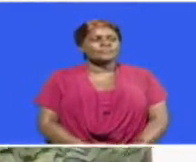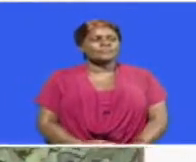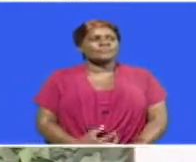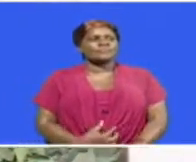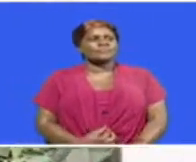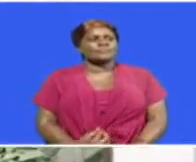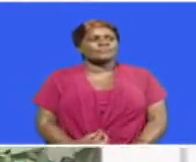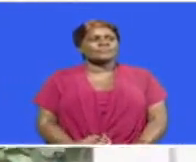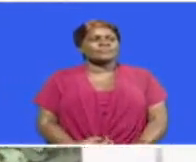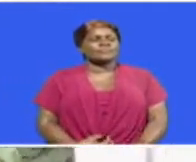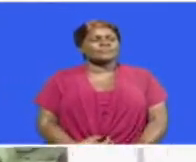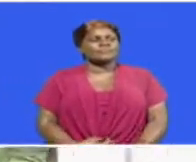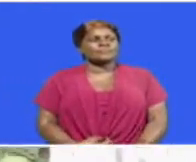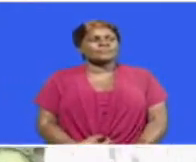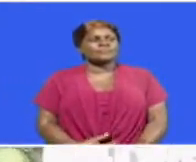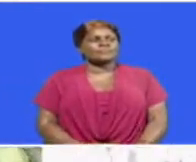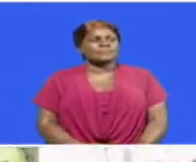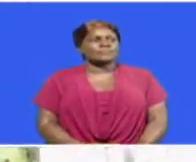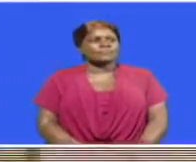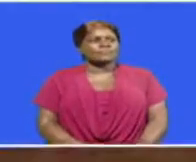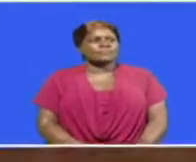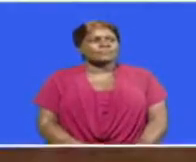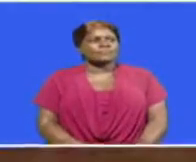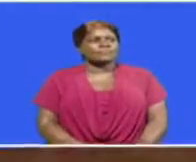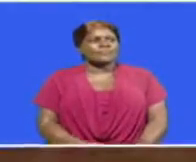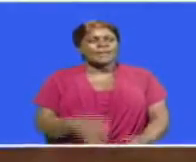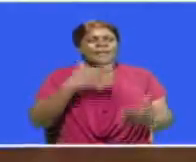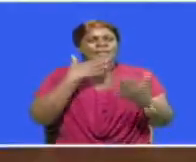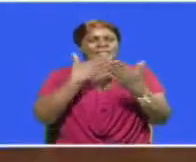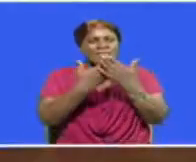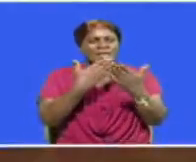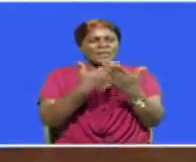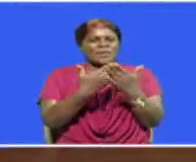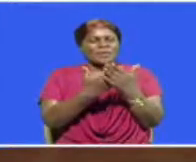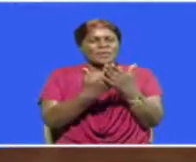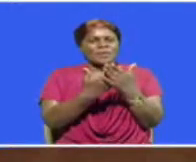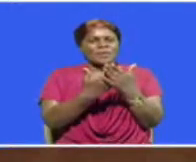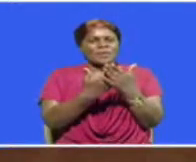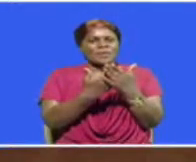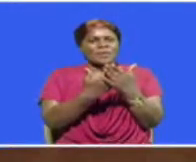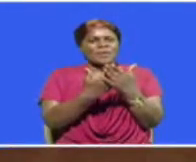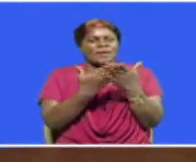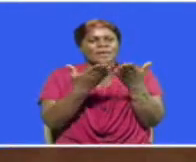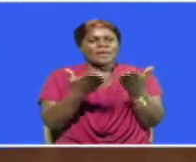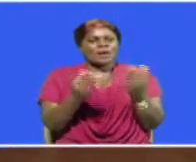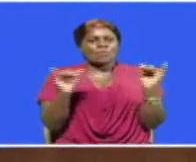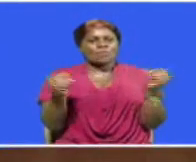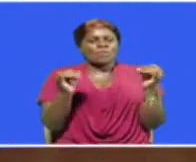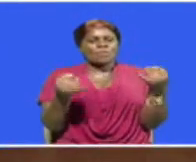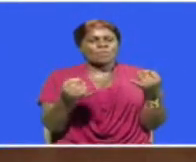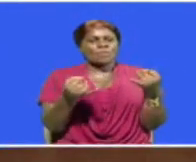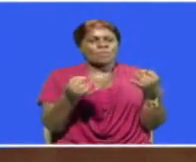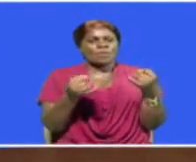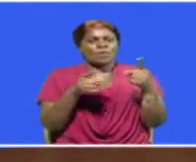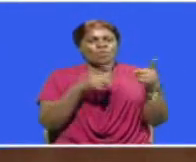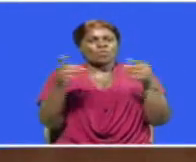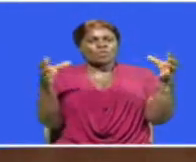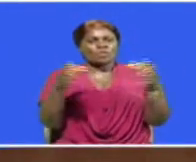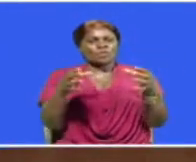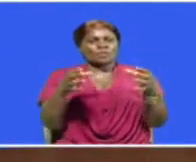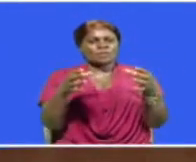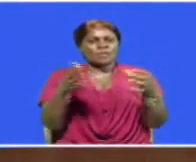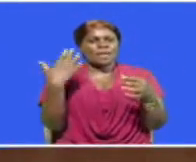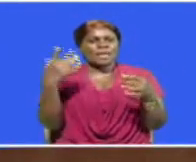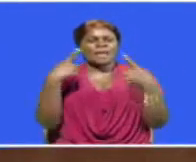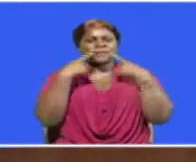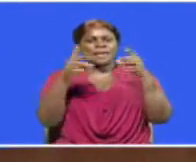Mthurwa Market, Nairobi. Thank you very much, Noah Kipkemboi, for that. Let's move on. A telco service provider, Airtel, is